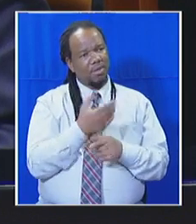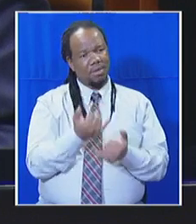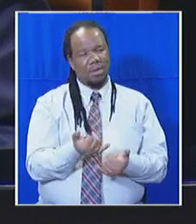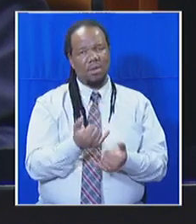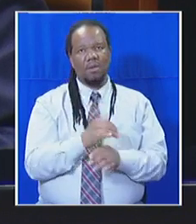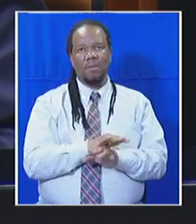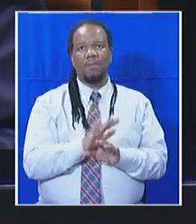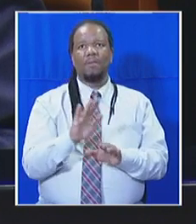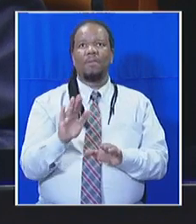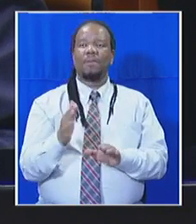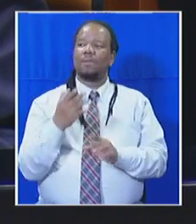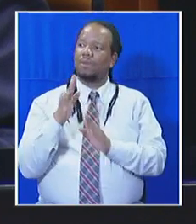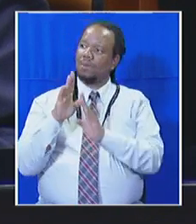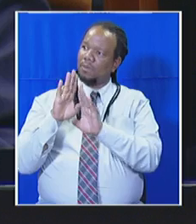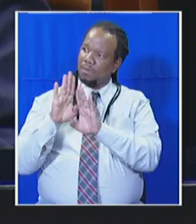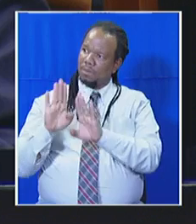No, take order.